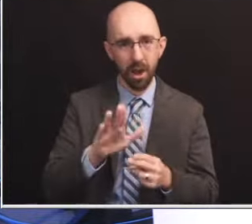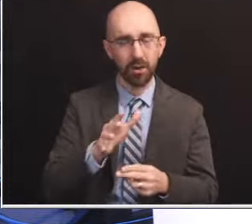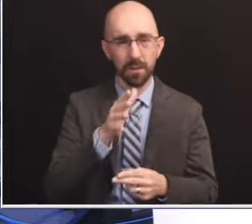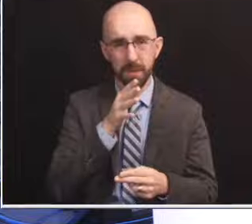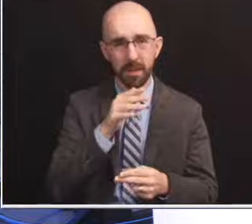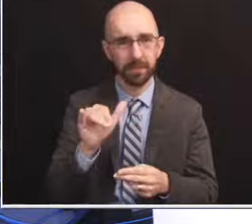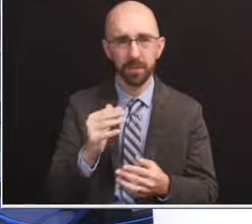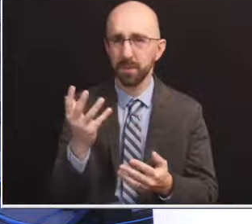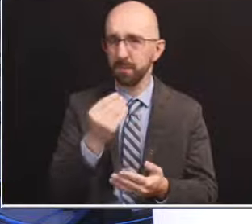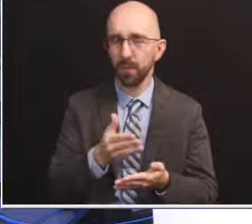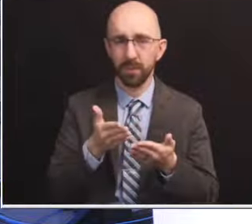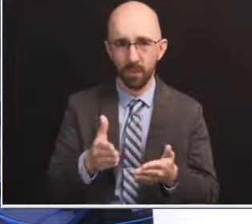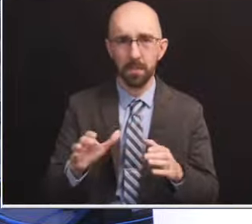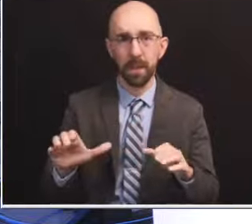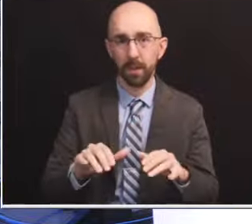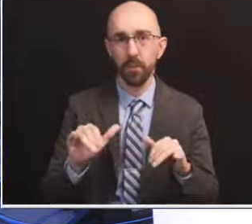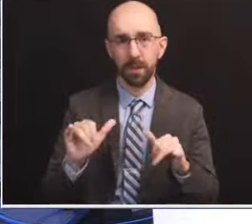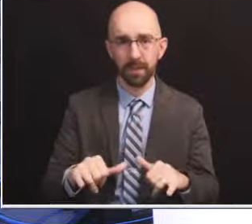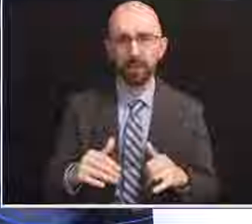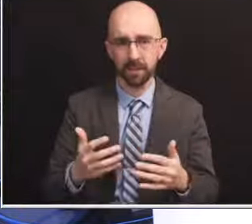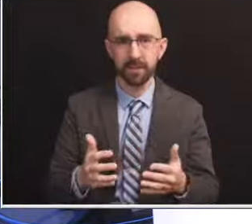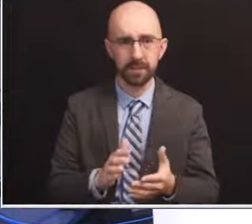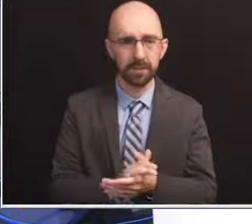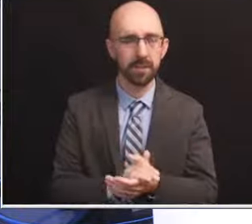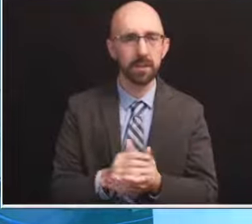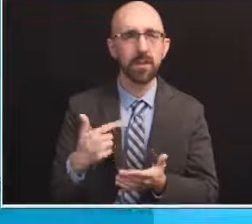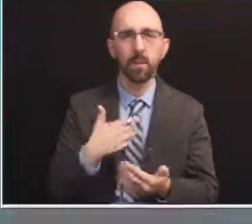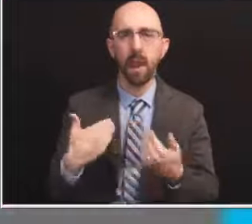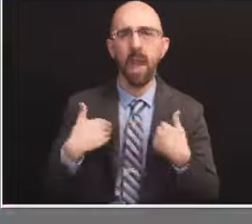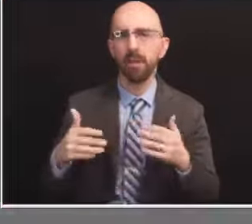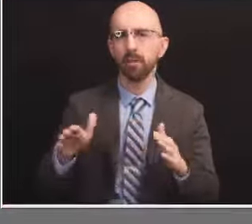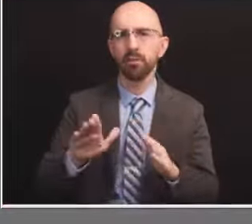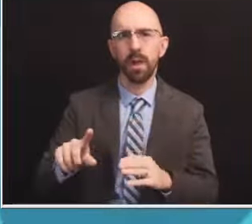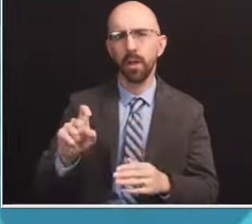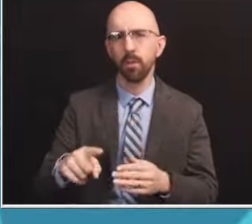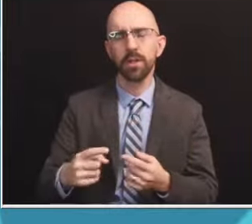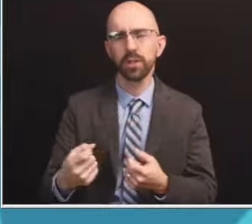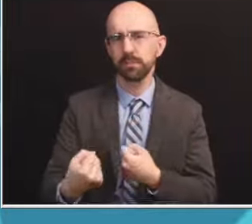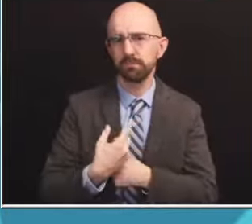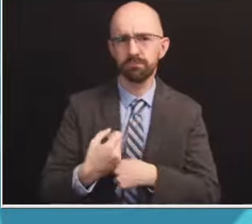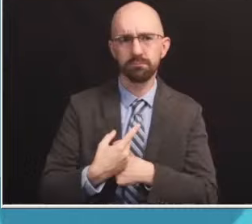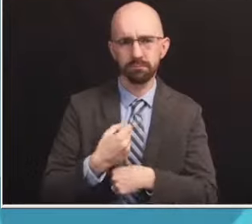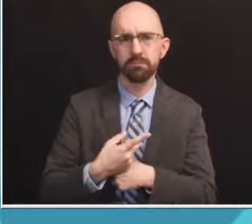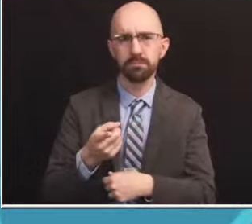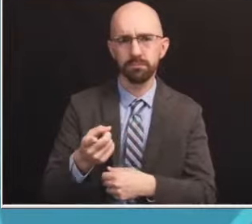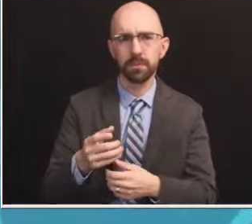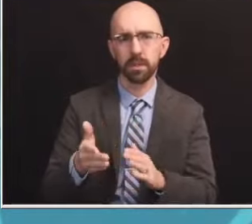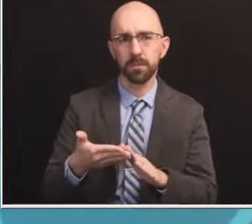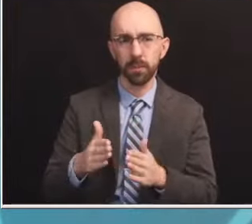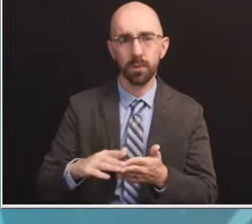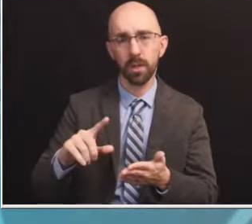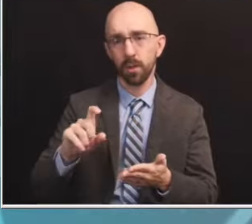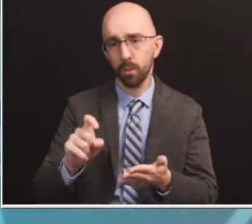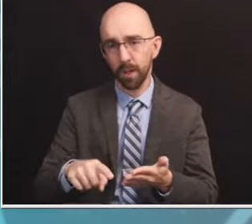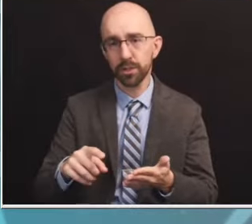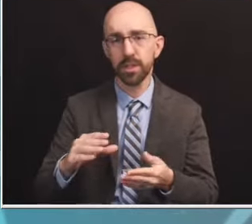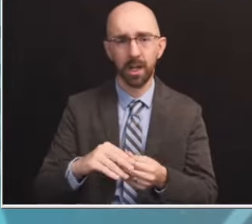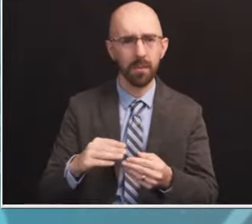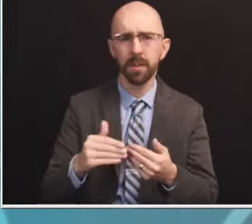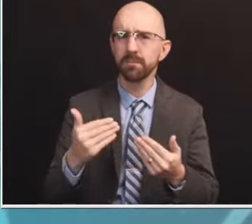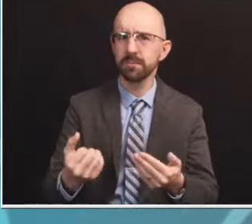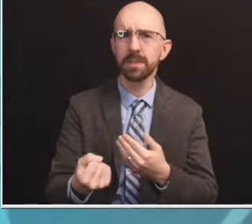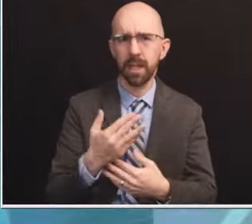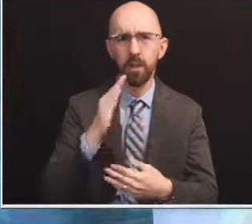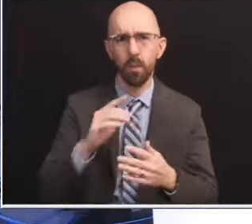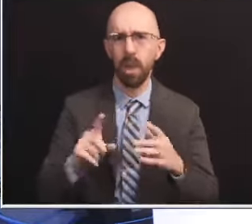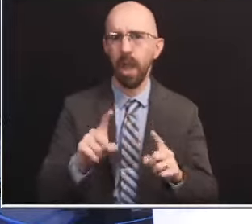way by doing this. Thank you. We have some great questions coming in, so if you have any questions or comments, send them in, because we're starting to ask the community questions right